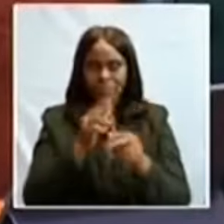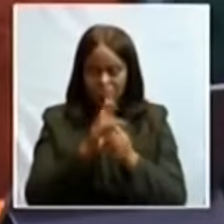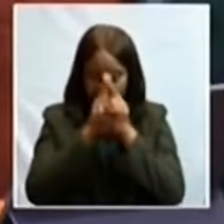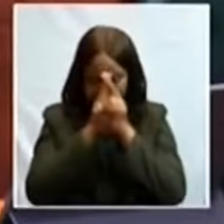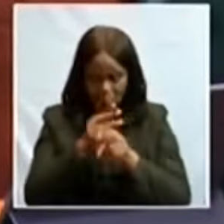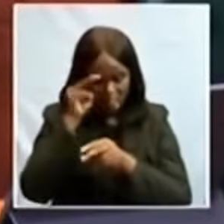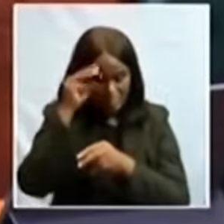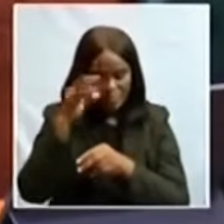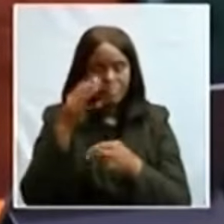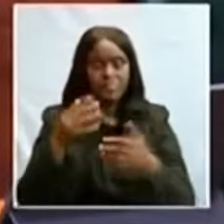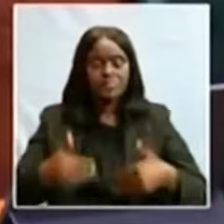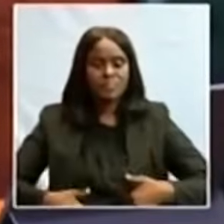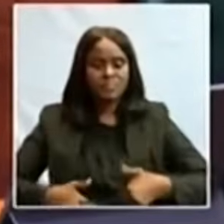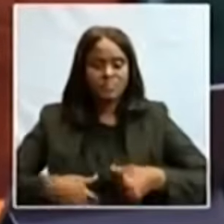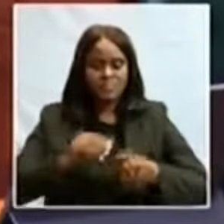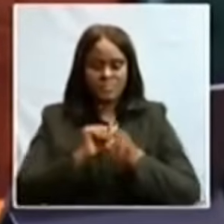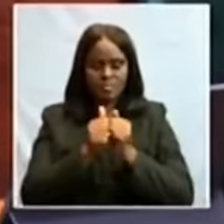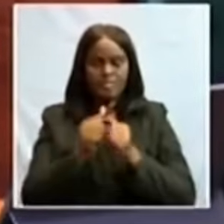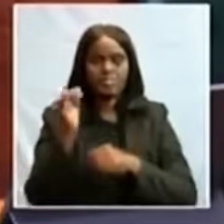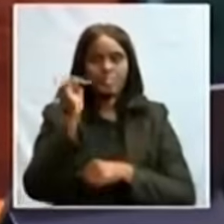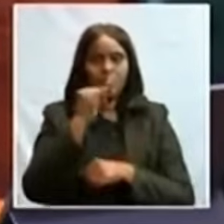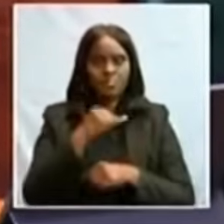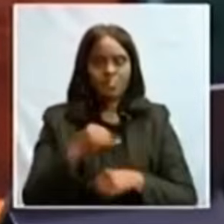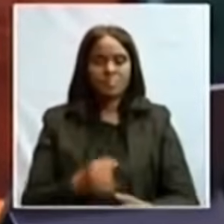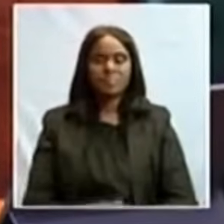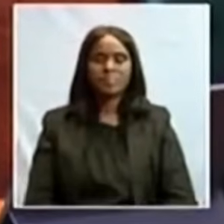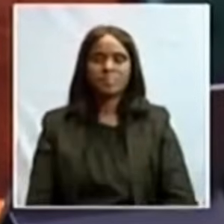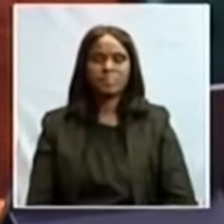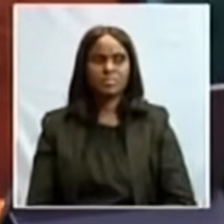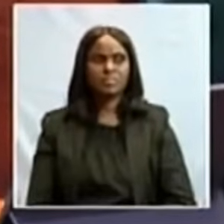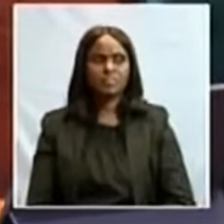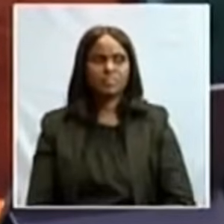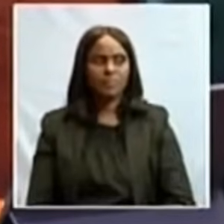Honorable Minister of Youth, Sport and Arts.